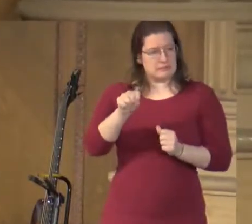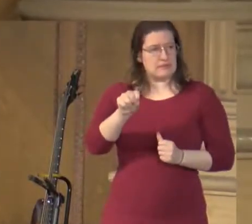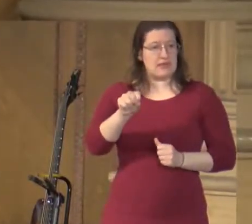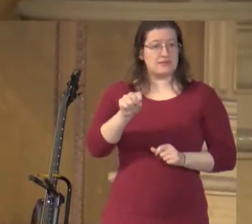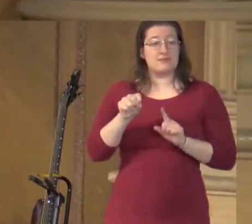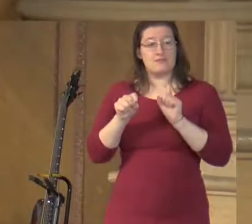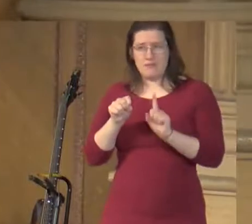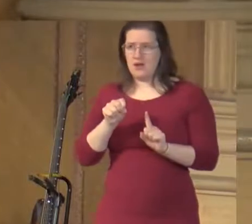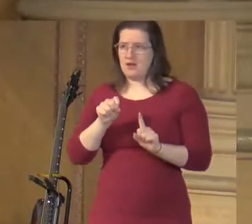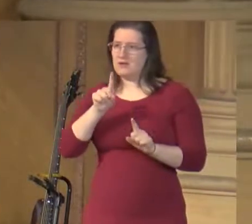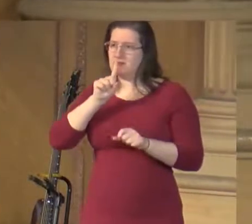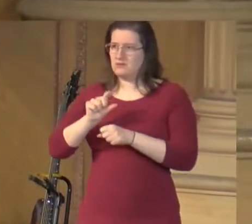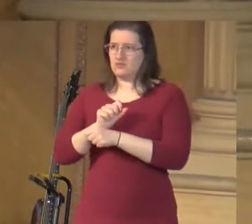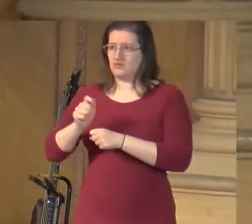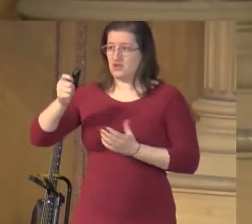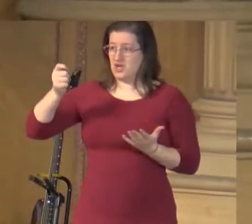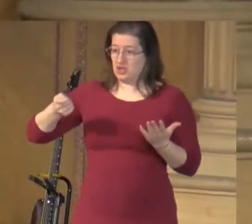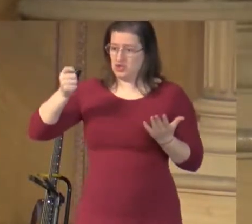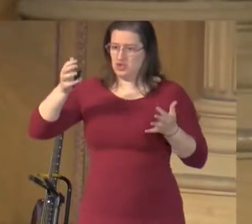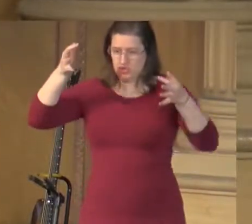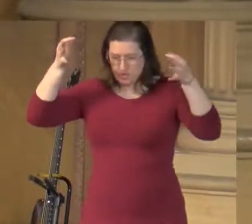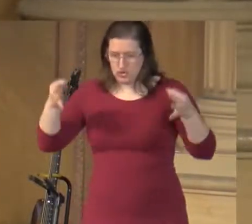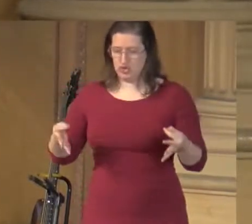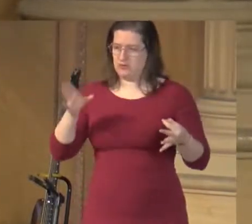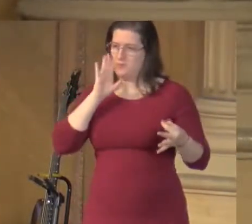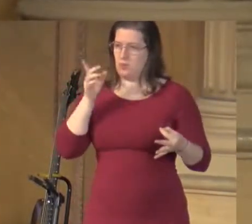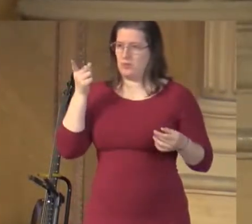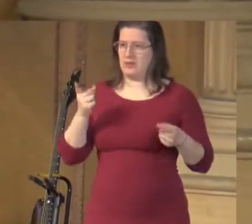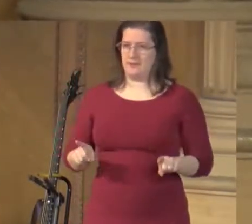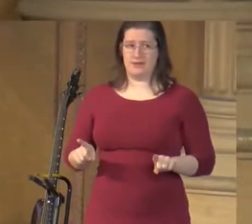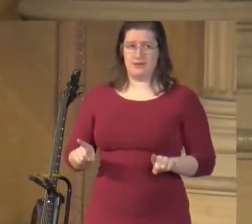but there is real judgment coming and don't forget our hope